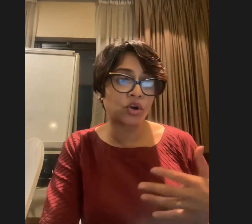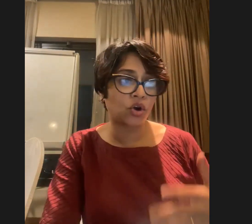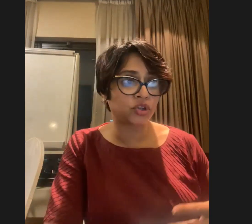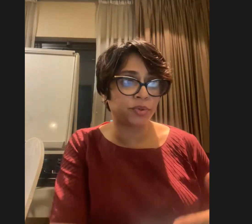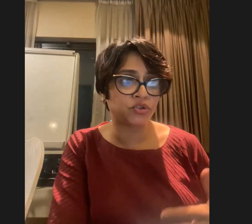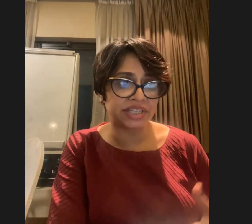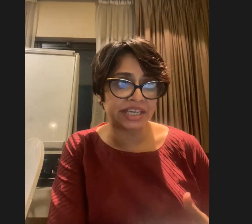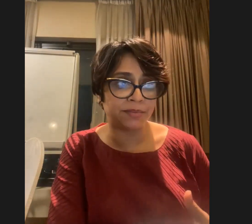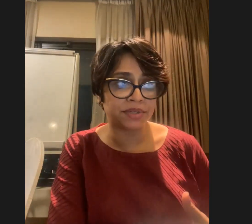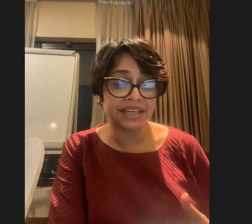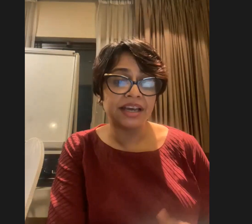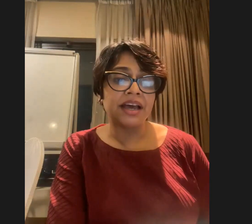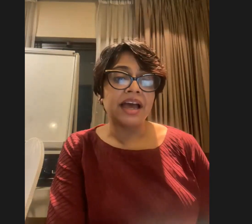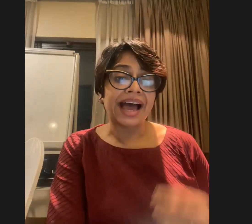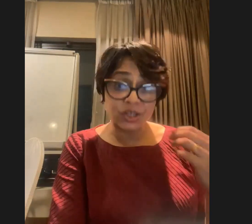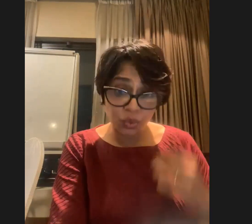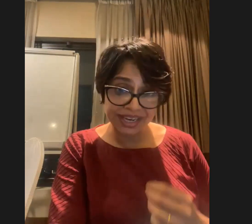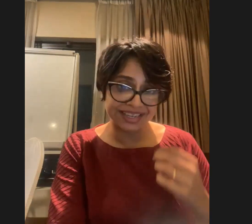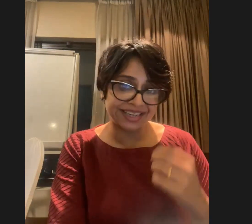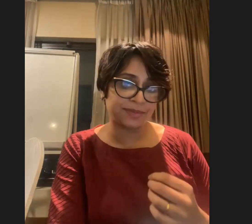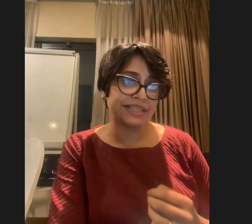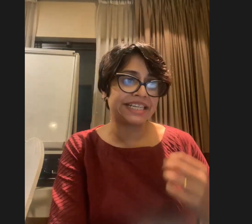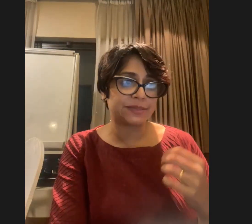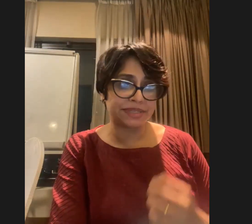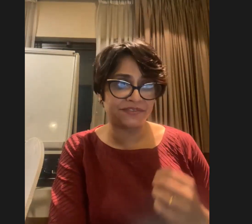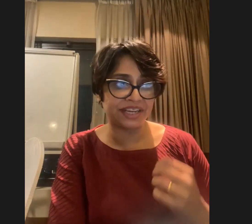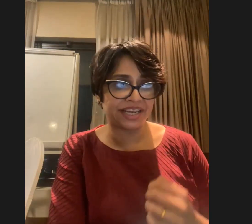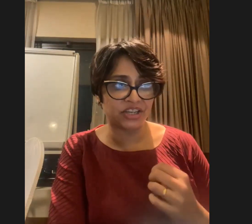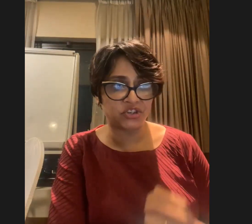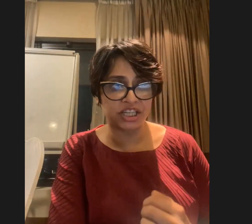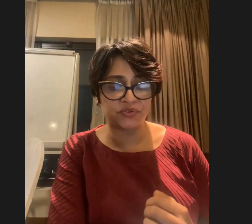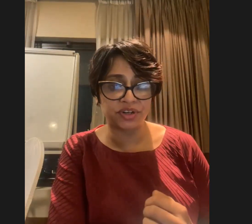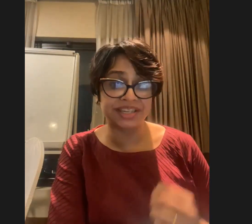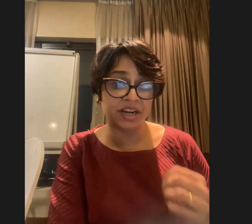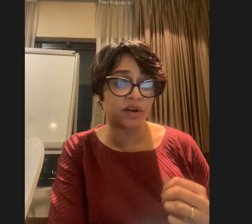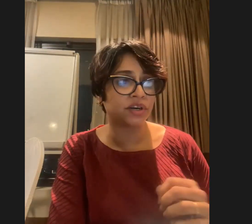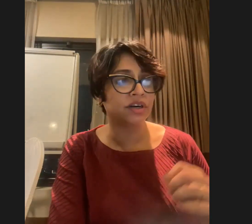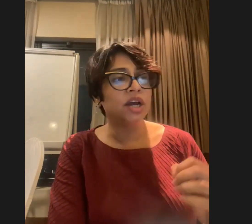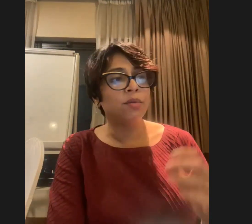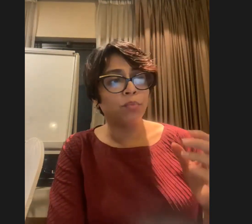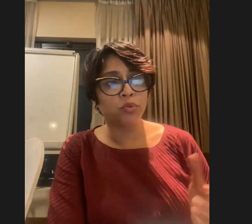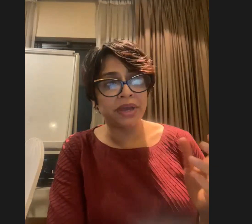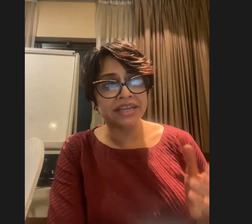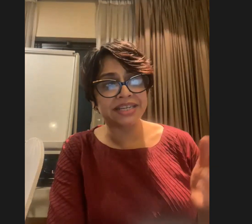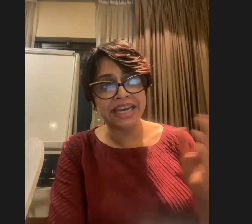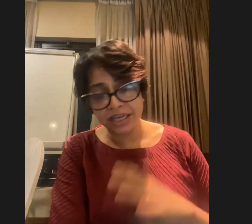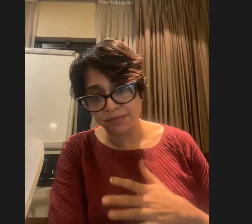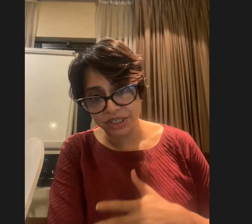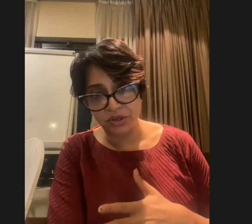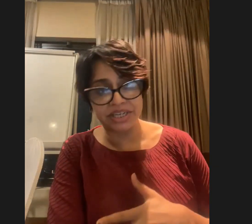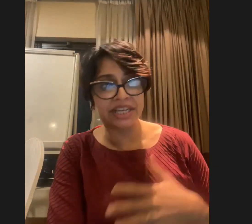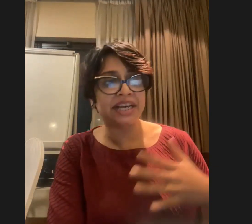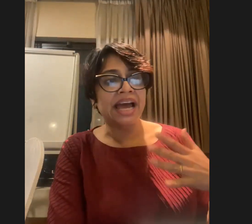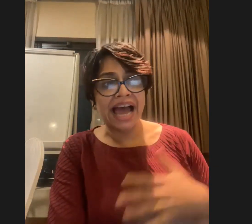and non-contributory schemes, as well as disability-specific cash transfers that cover both basic